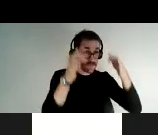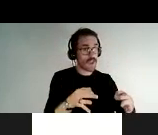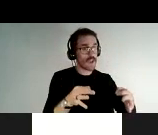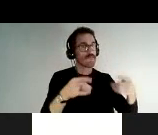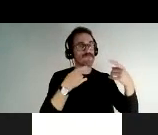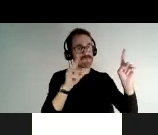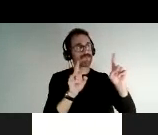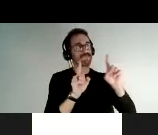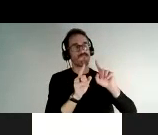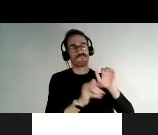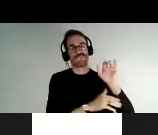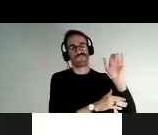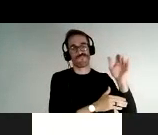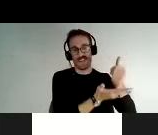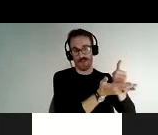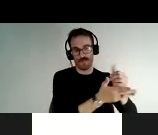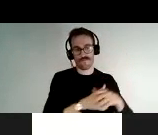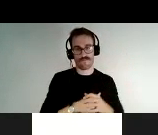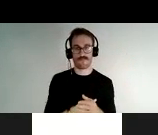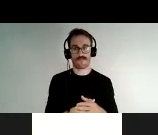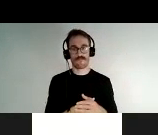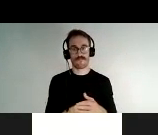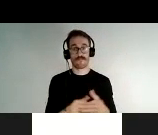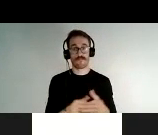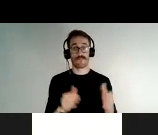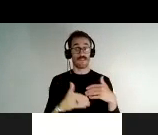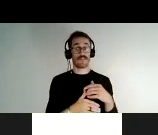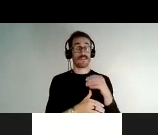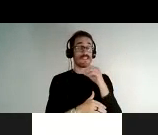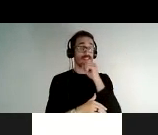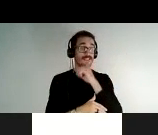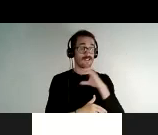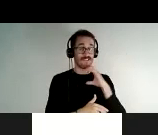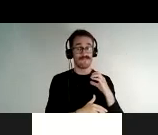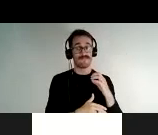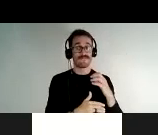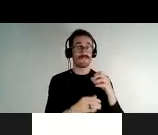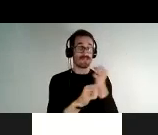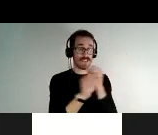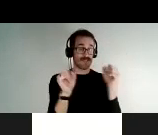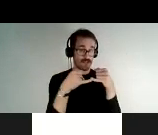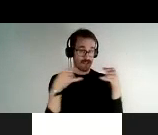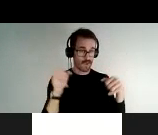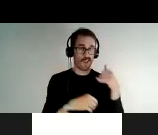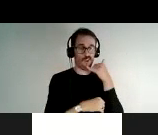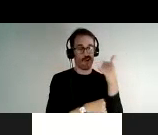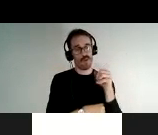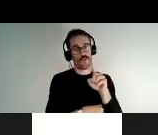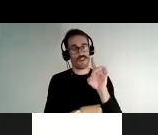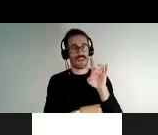And we've got the seniors safety line is there. If you call the 1-800 number